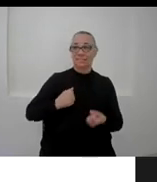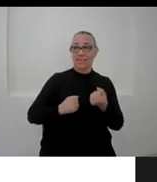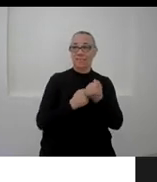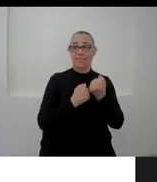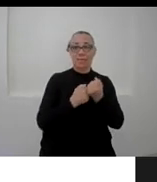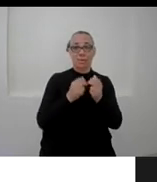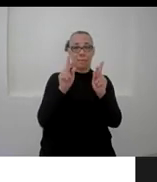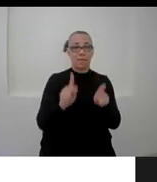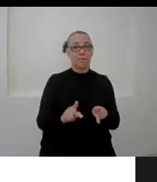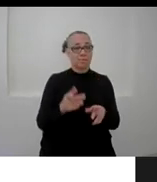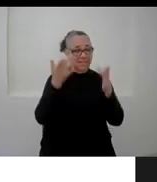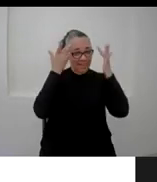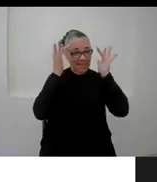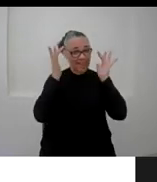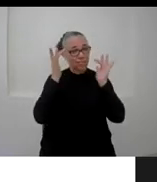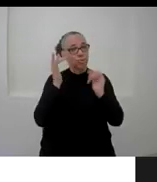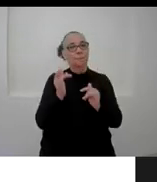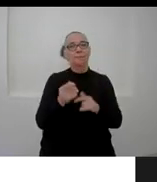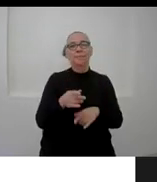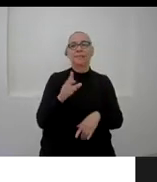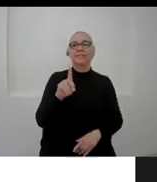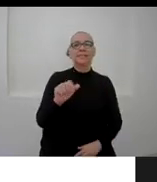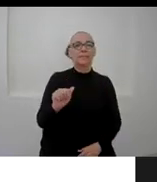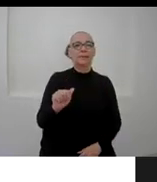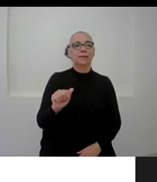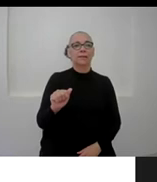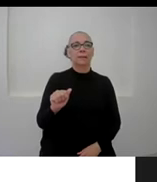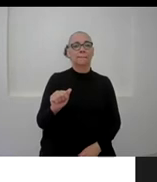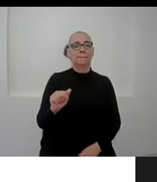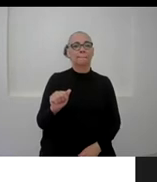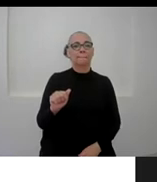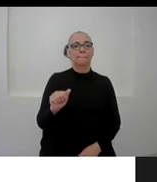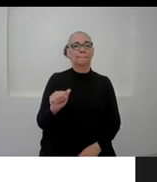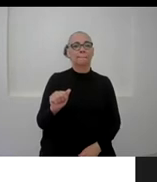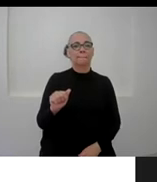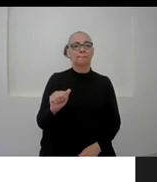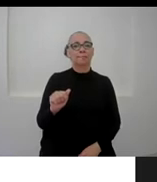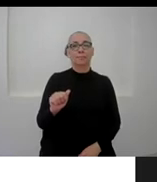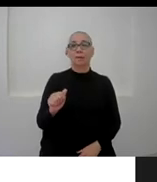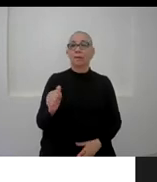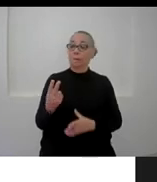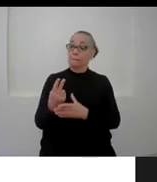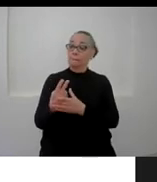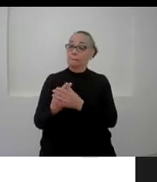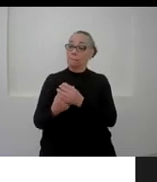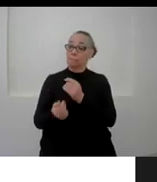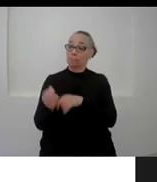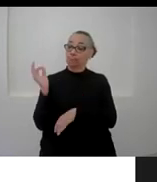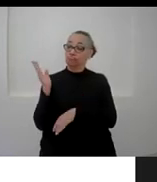disabilities. Ashley gave, both Ashleys this morning gave very